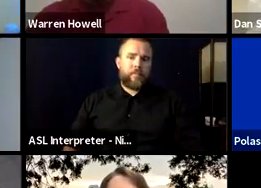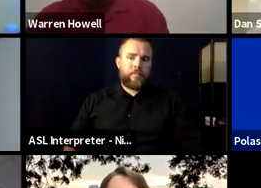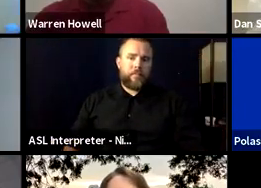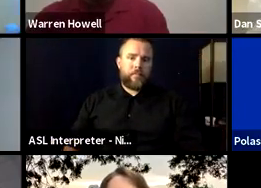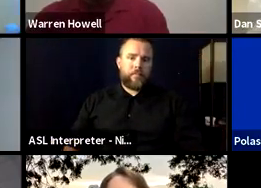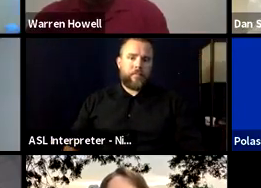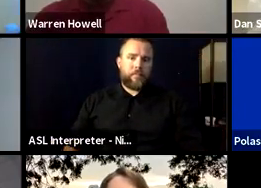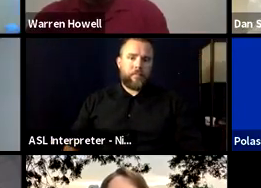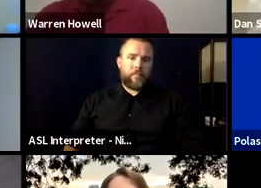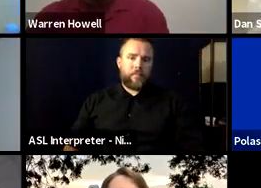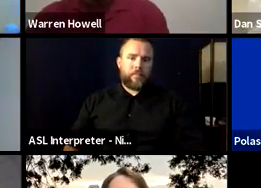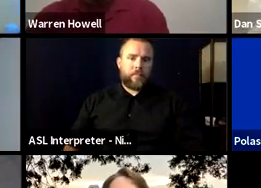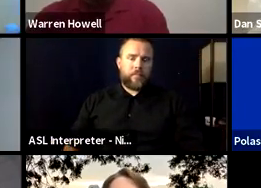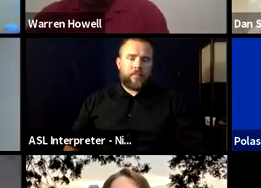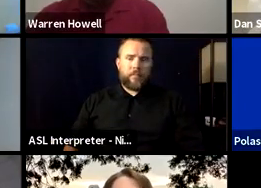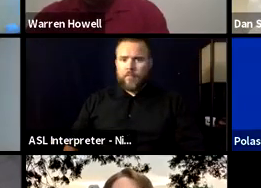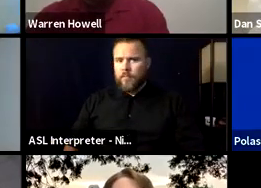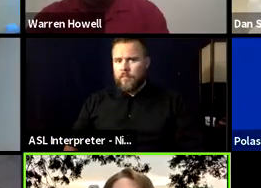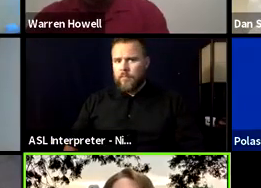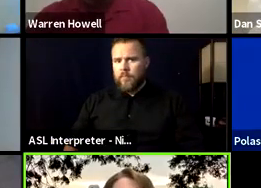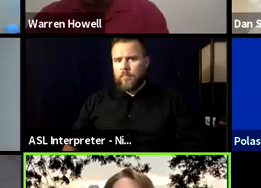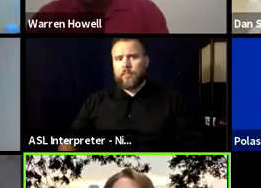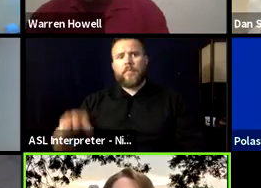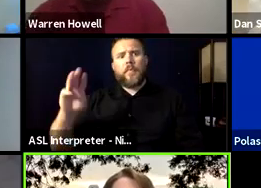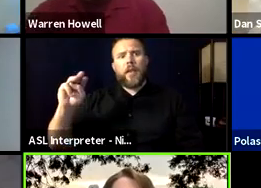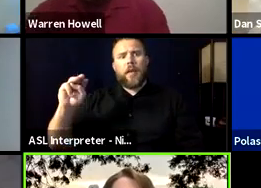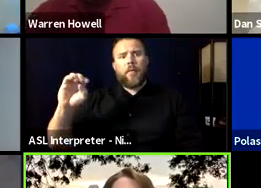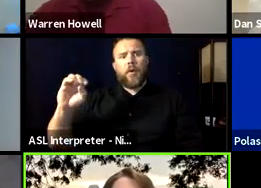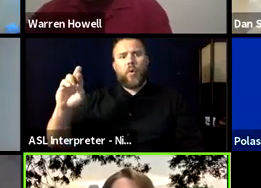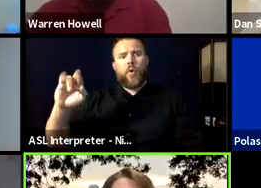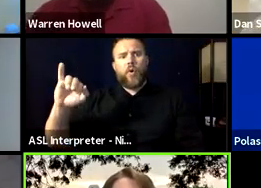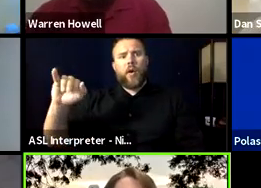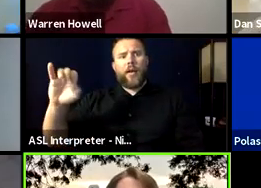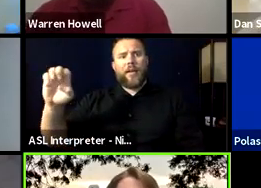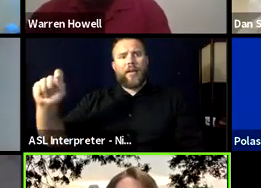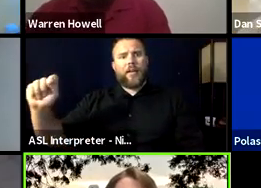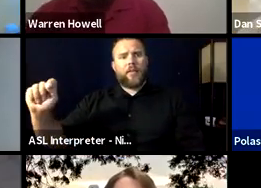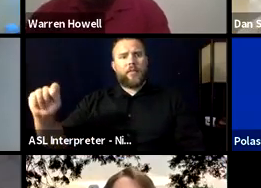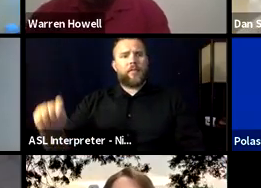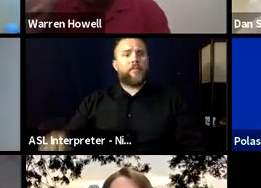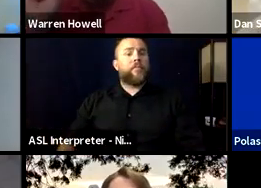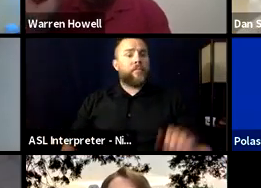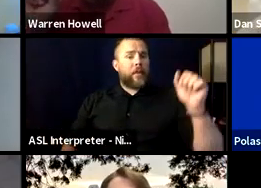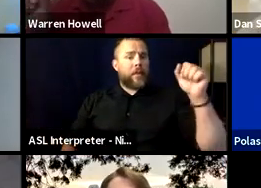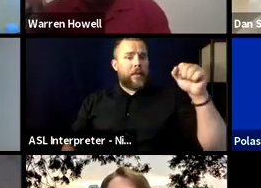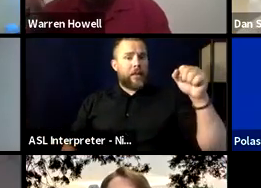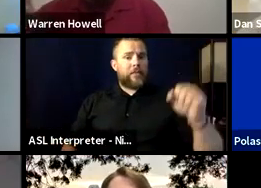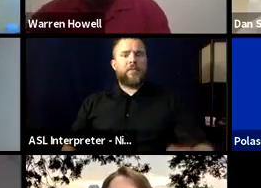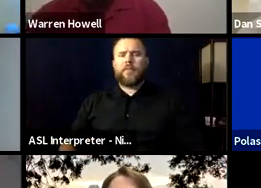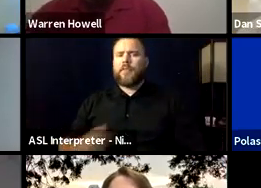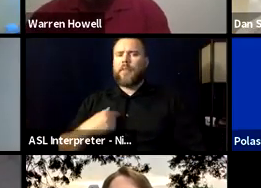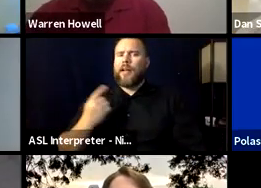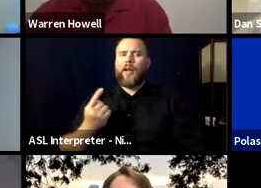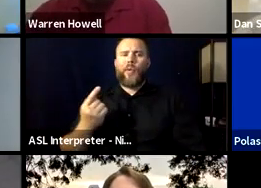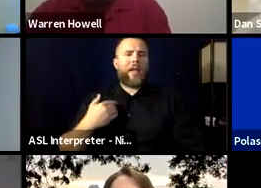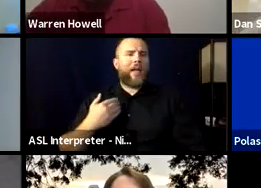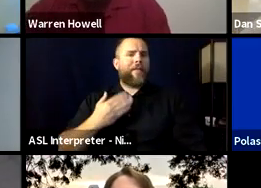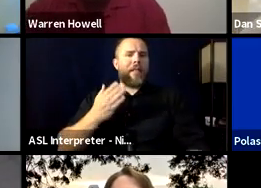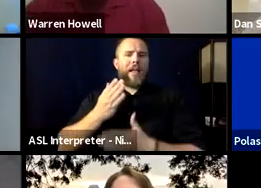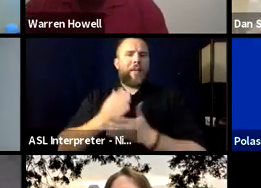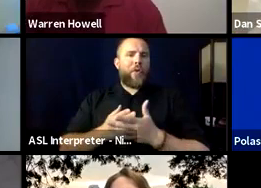Dr. Moriak, Monica Moriak, yes. did I get everybody? 'Cause I only have part of the screen No. open. Howell. Warren